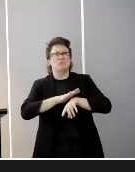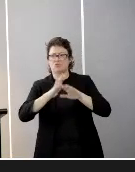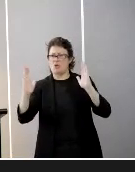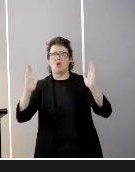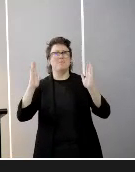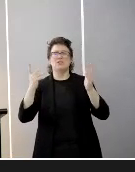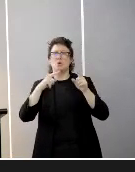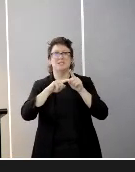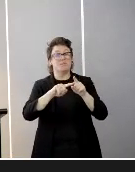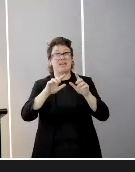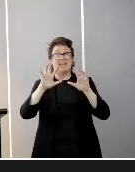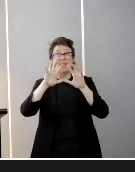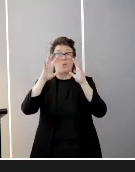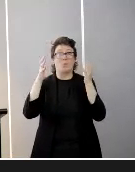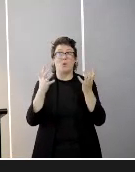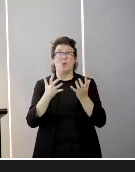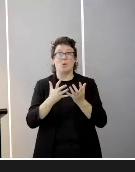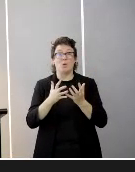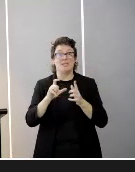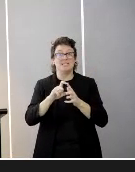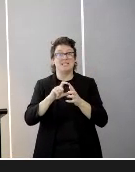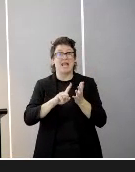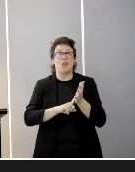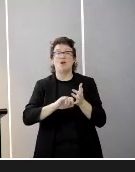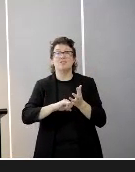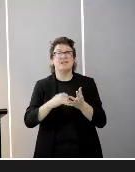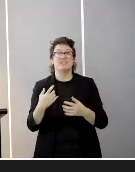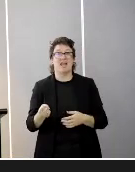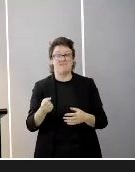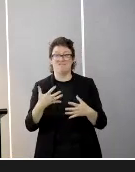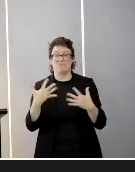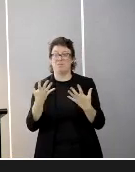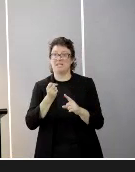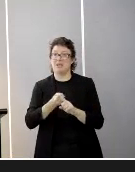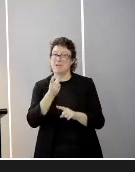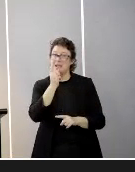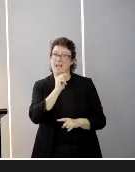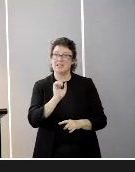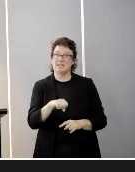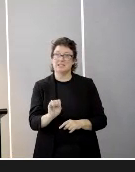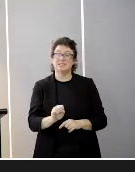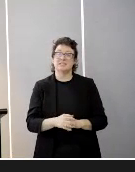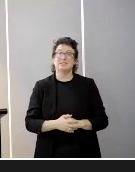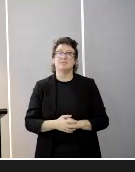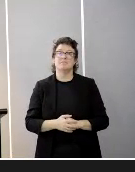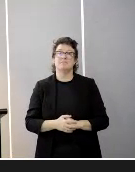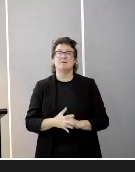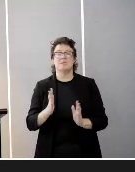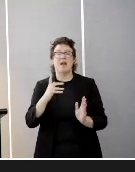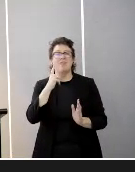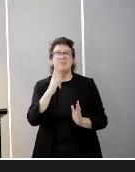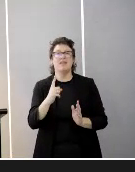are in the world, some of these things, daylight savings, can have big impacts. Yeah. But I